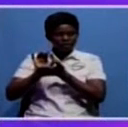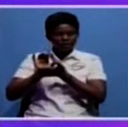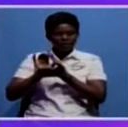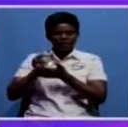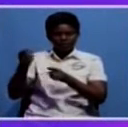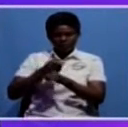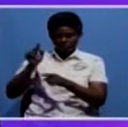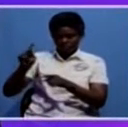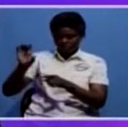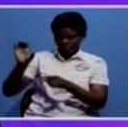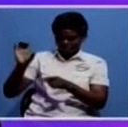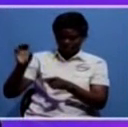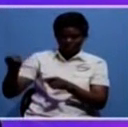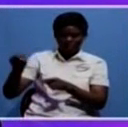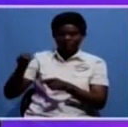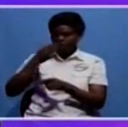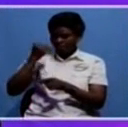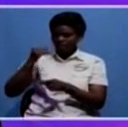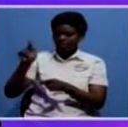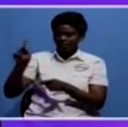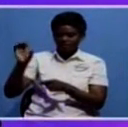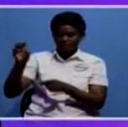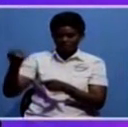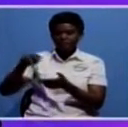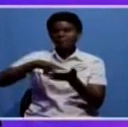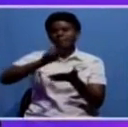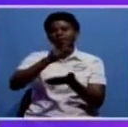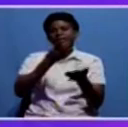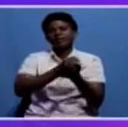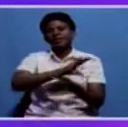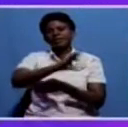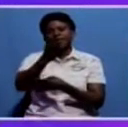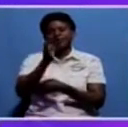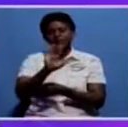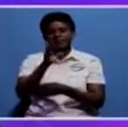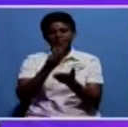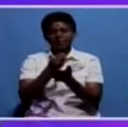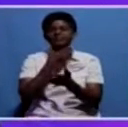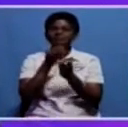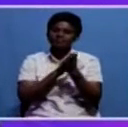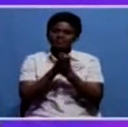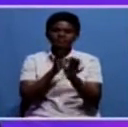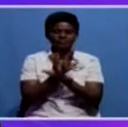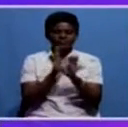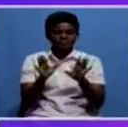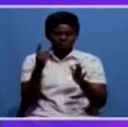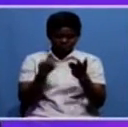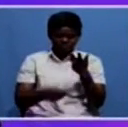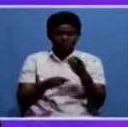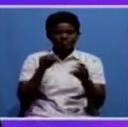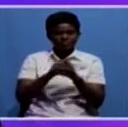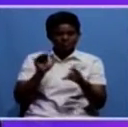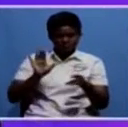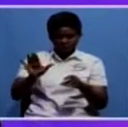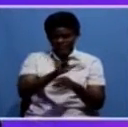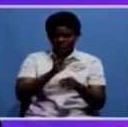by KCM should also be looked after, because that is what is interesting the Zambians. That is what is in their interest,